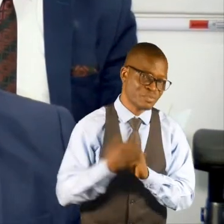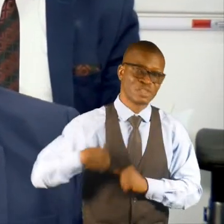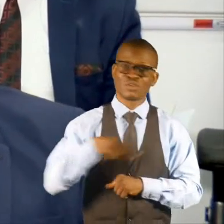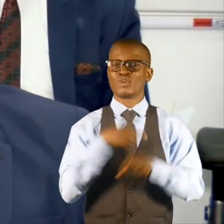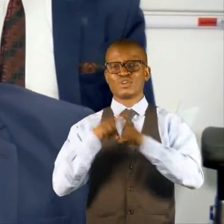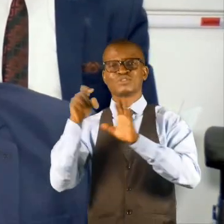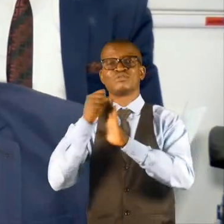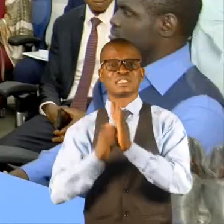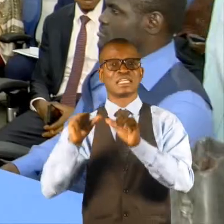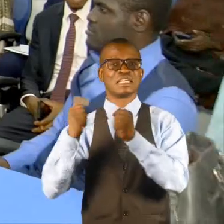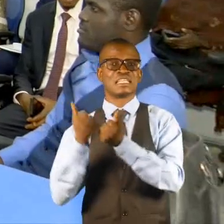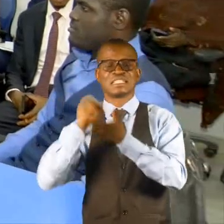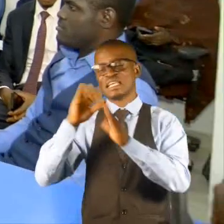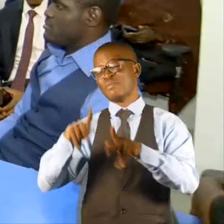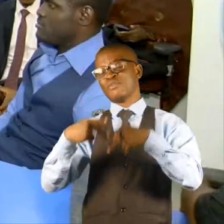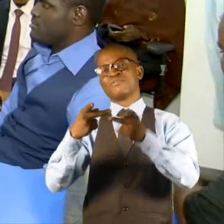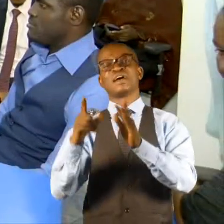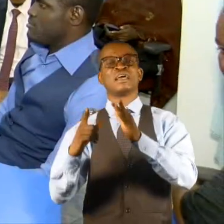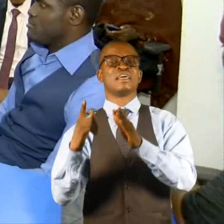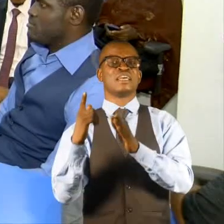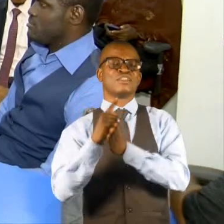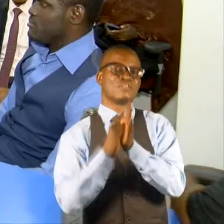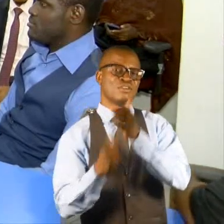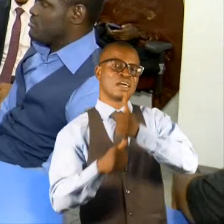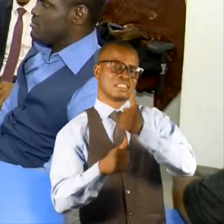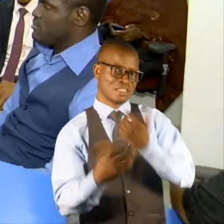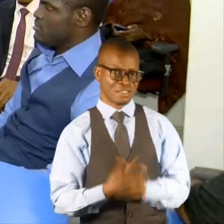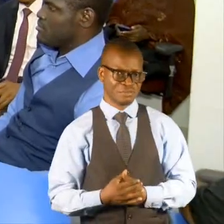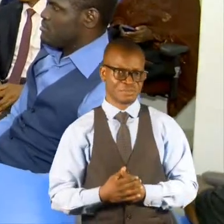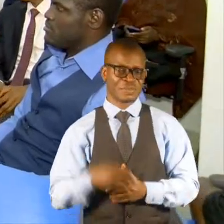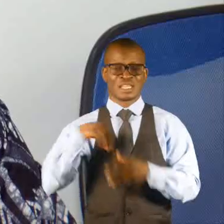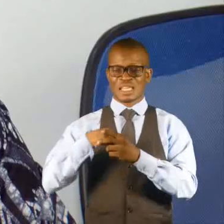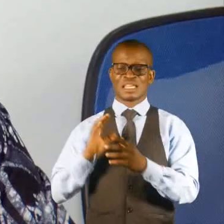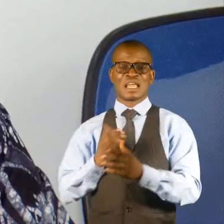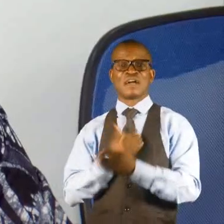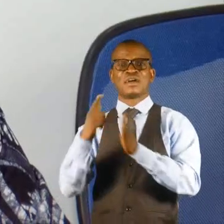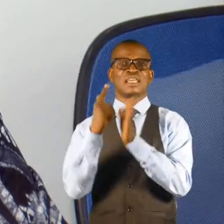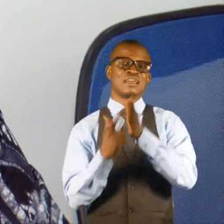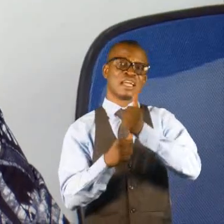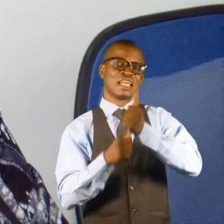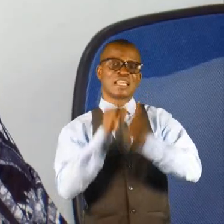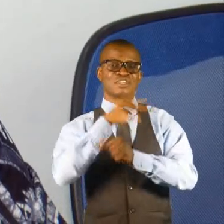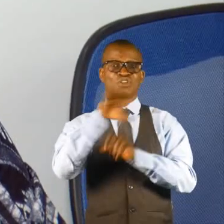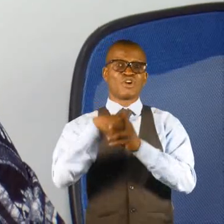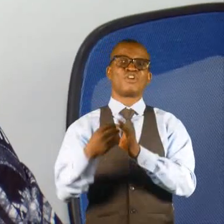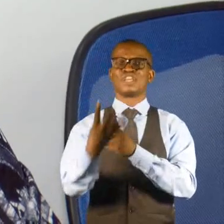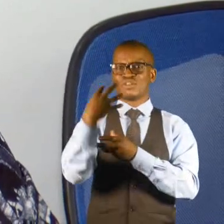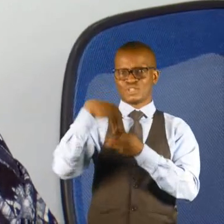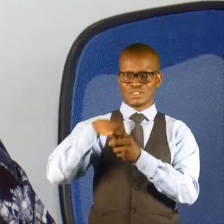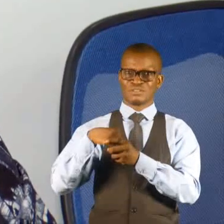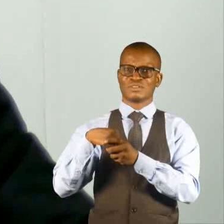justice. We are also the state agency that provides legal aid. And our legal aid is